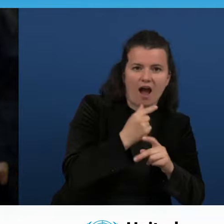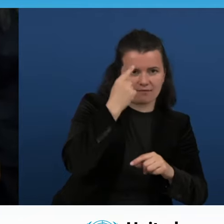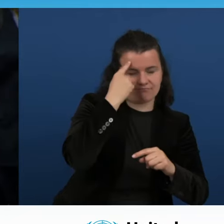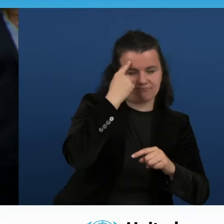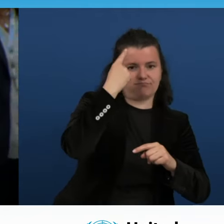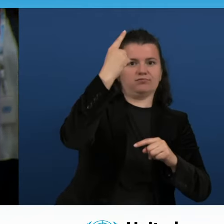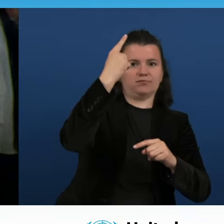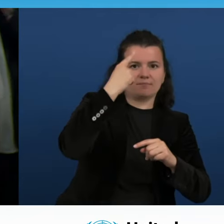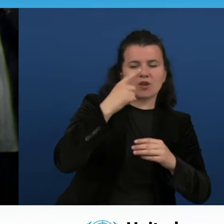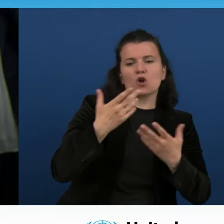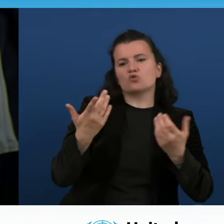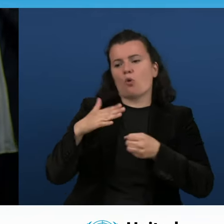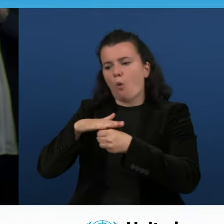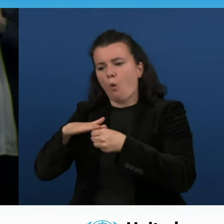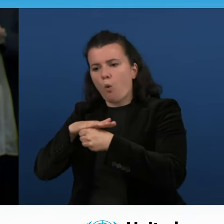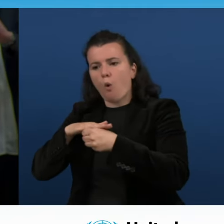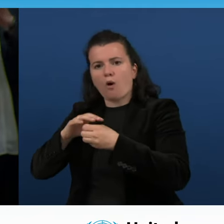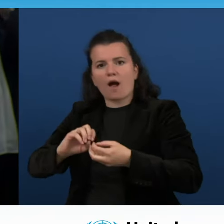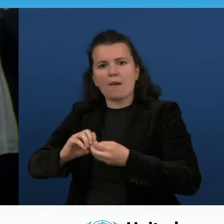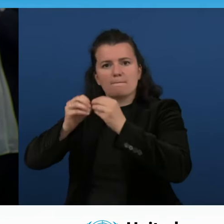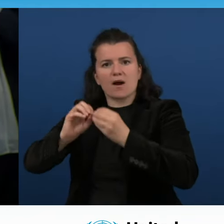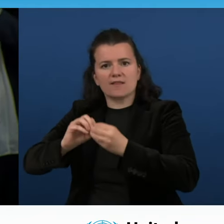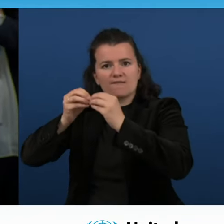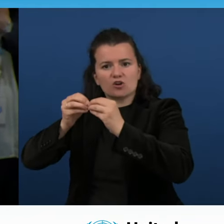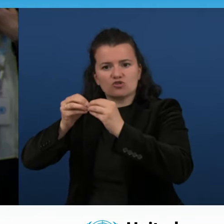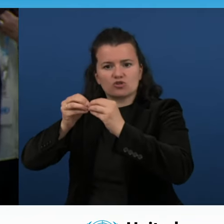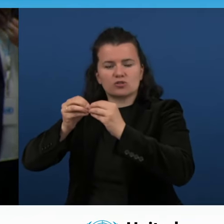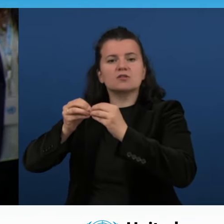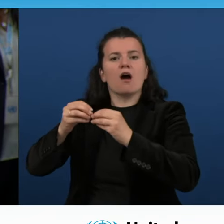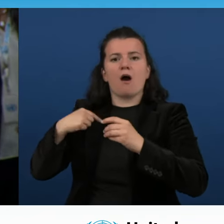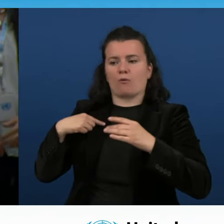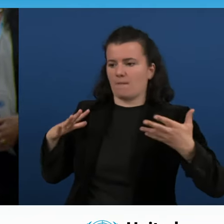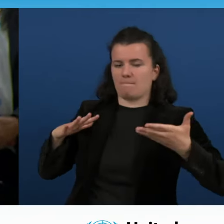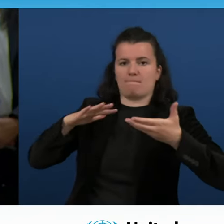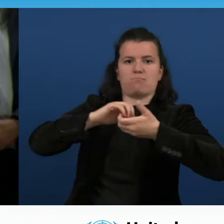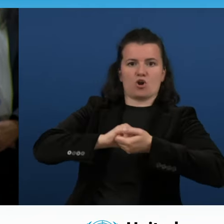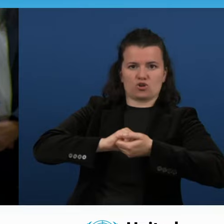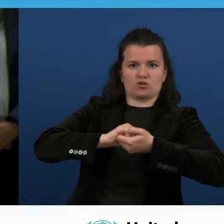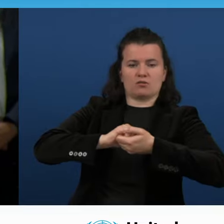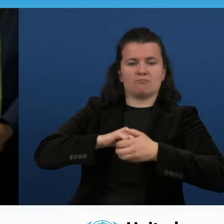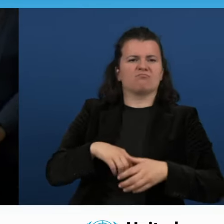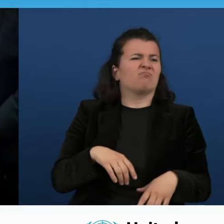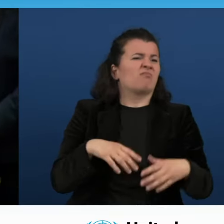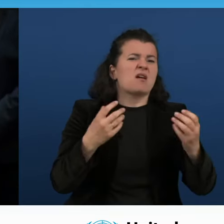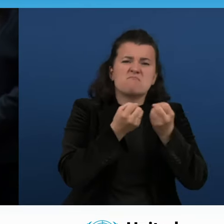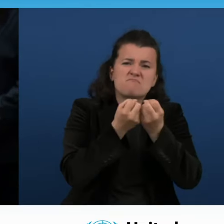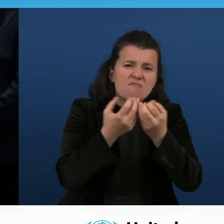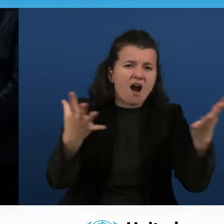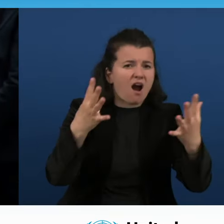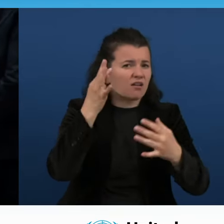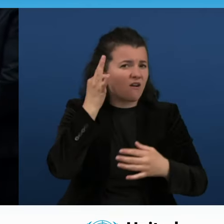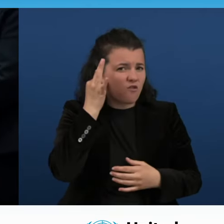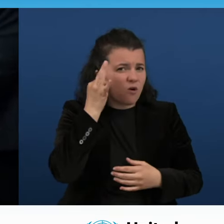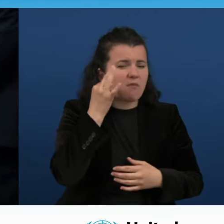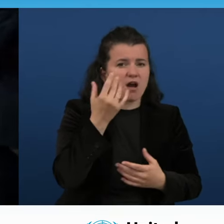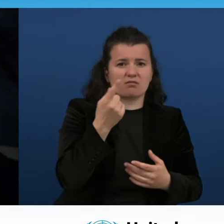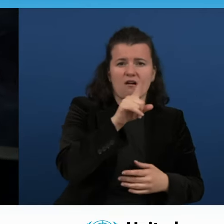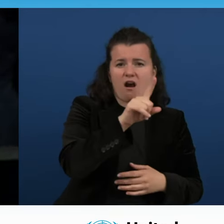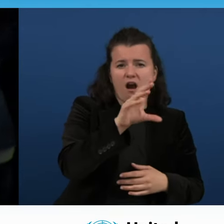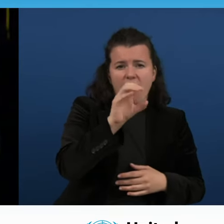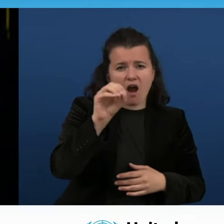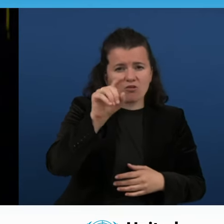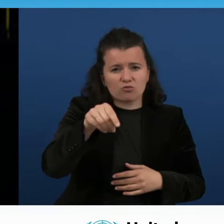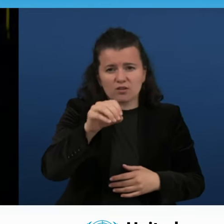local manufacturers like Ade. We have helped hundreds of thousands of women with sustainable period products. We weren't just